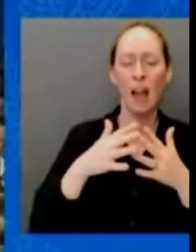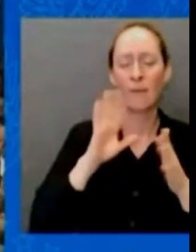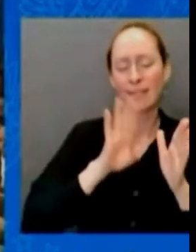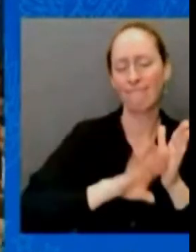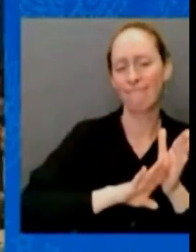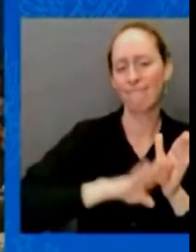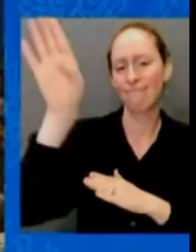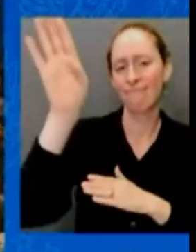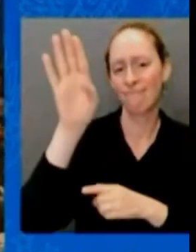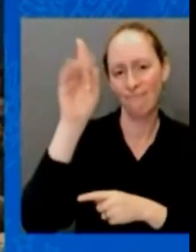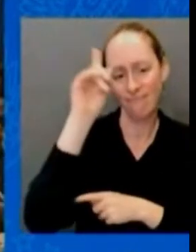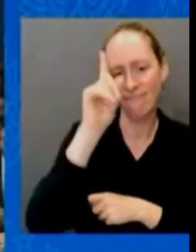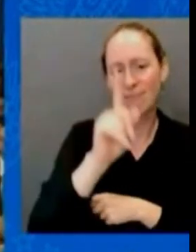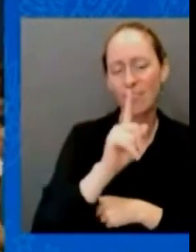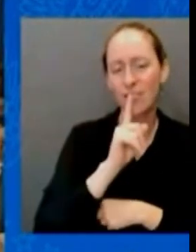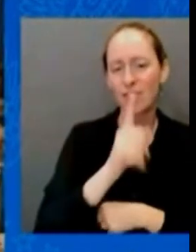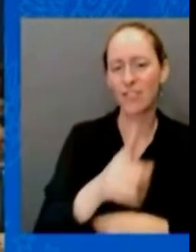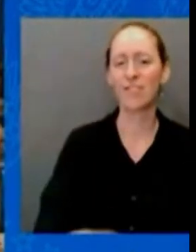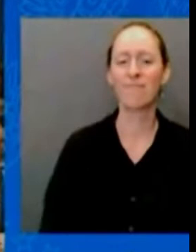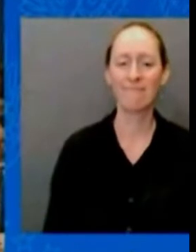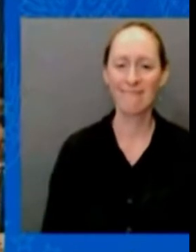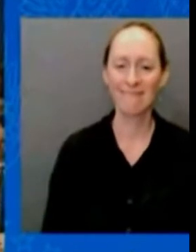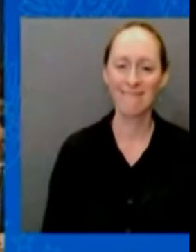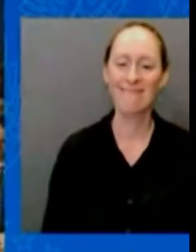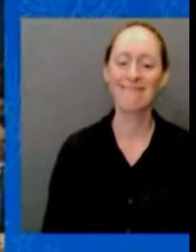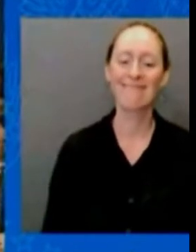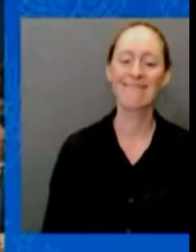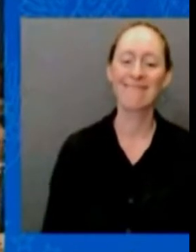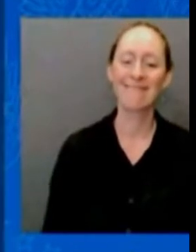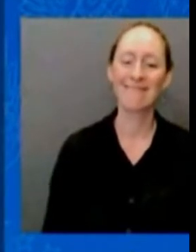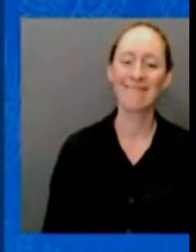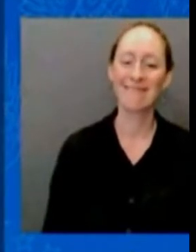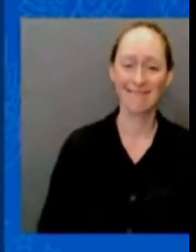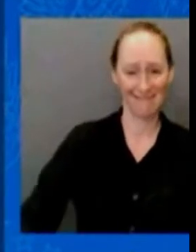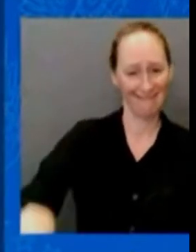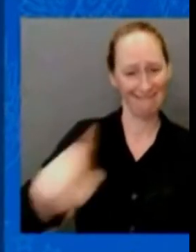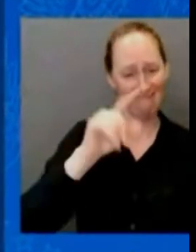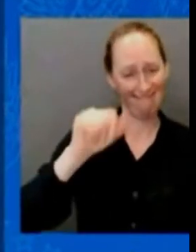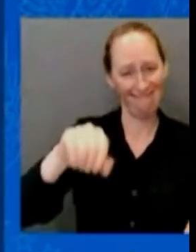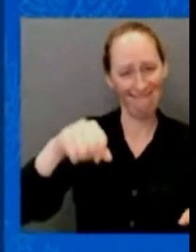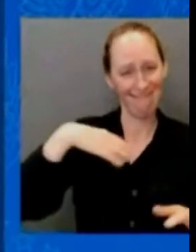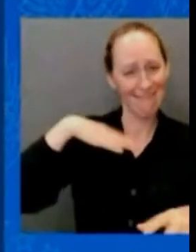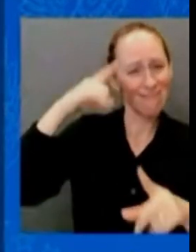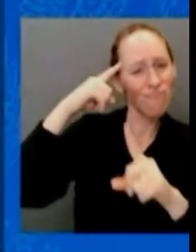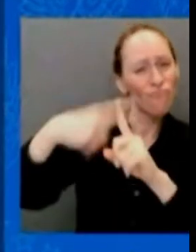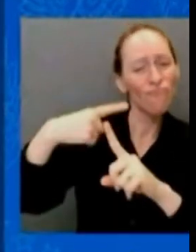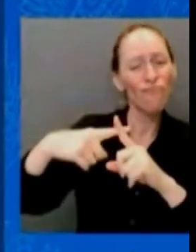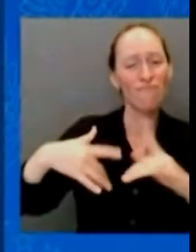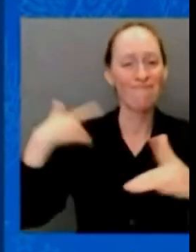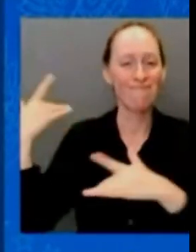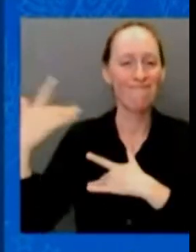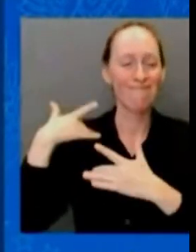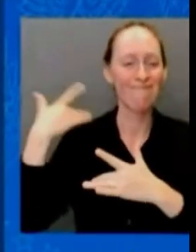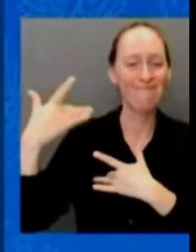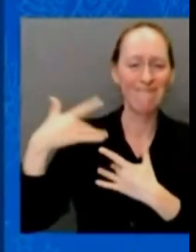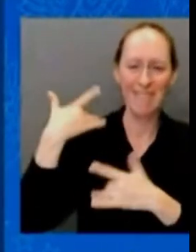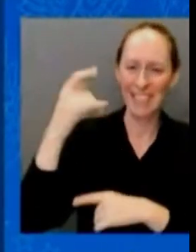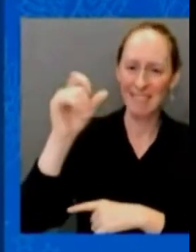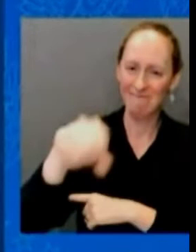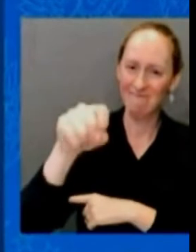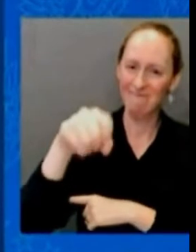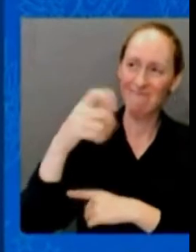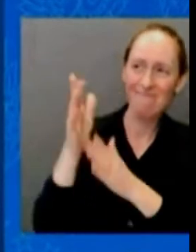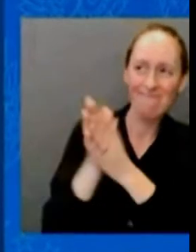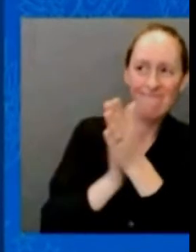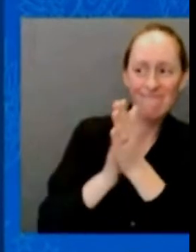It should give us a sense of optimism and hope about who we are as a nation. And it's part of a broader story about an economy we're building, one